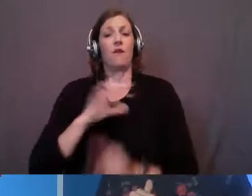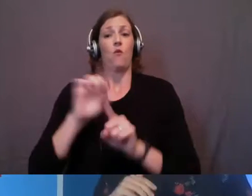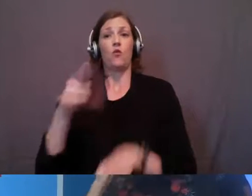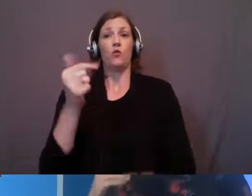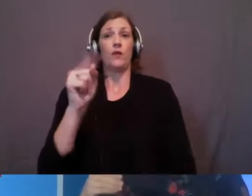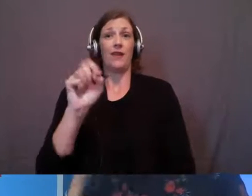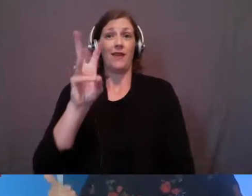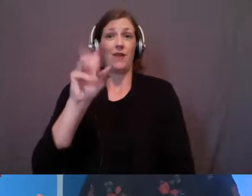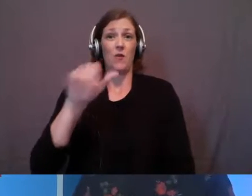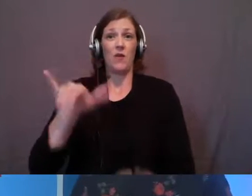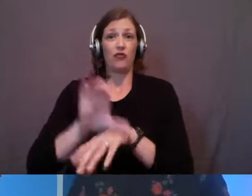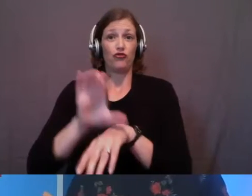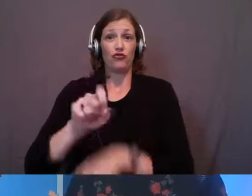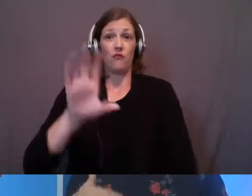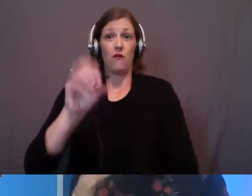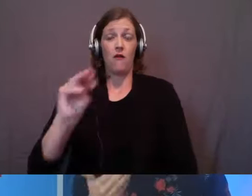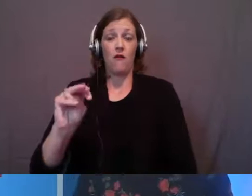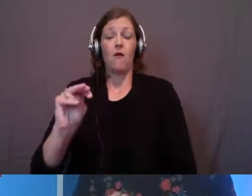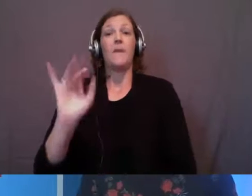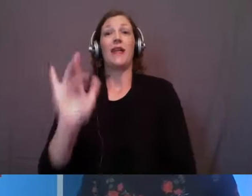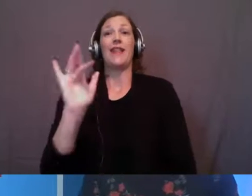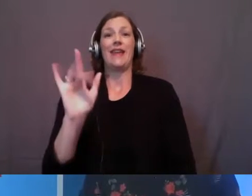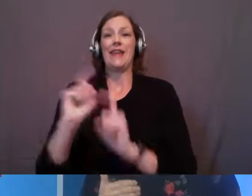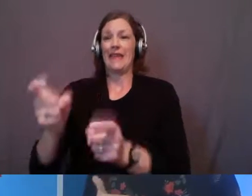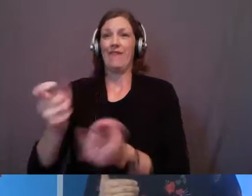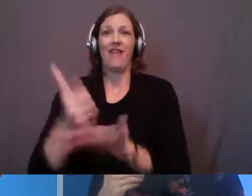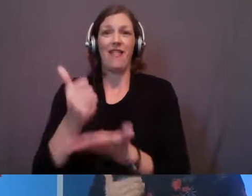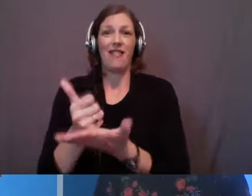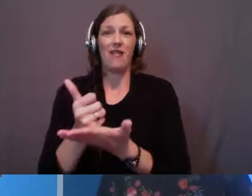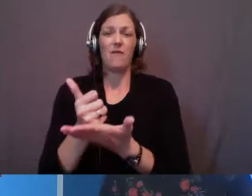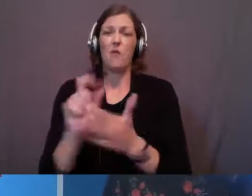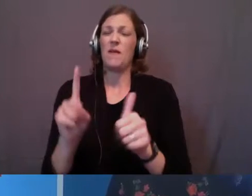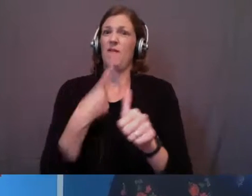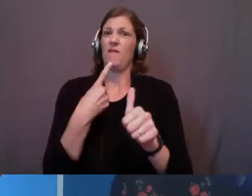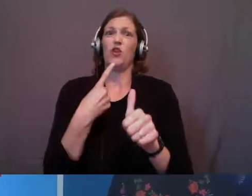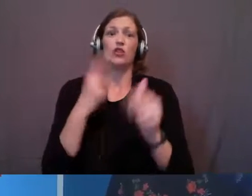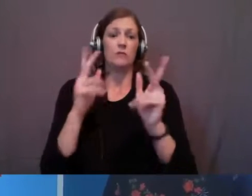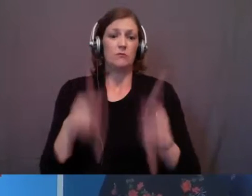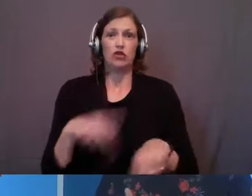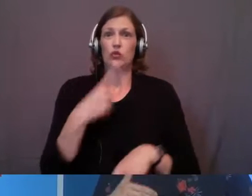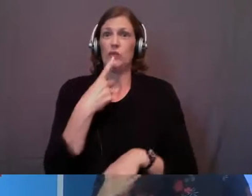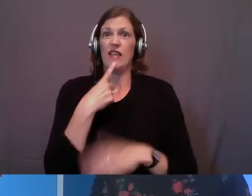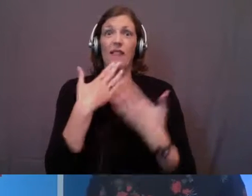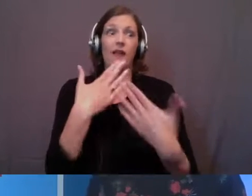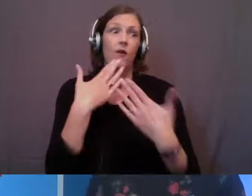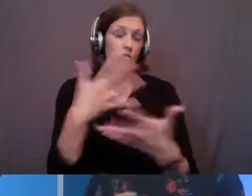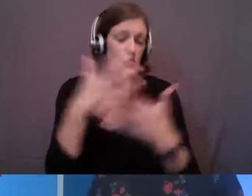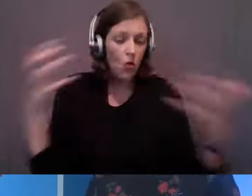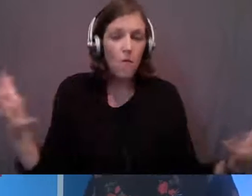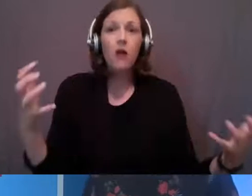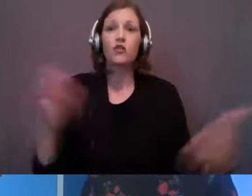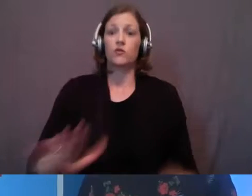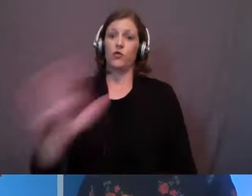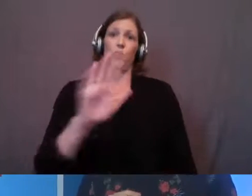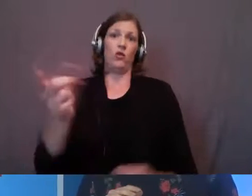click on Give Help. Let me be one of the first to say thank you so much for your generosity. It truly